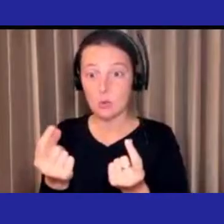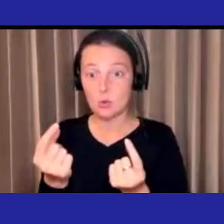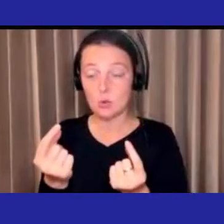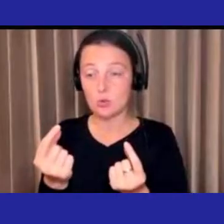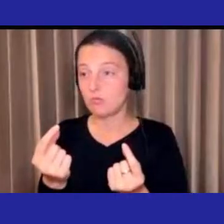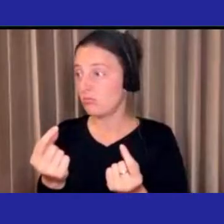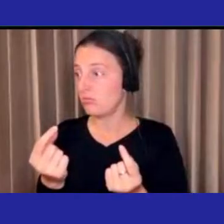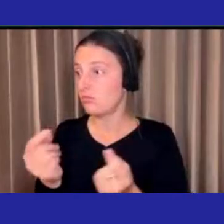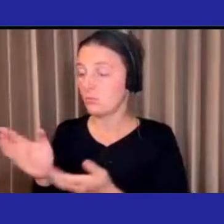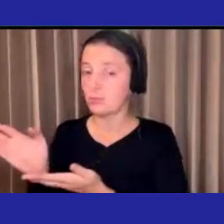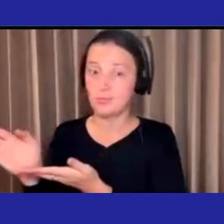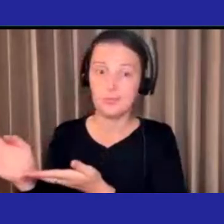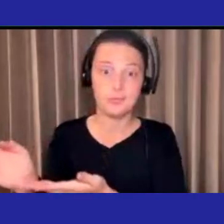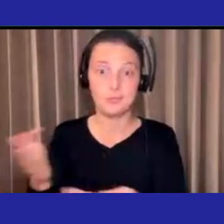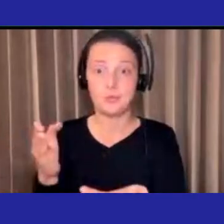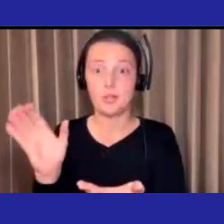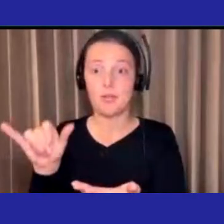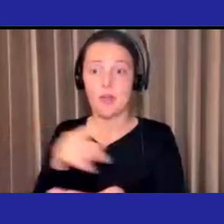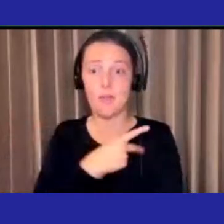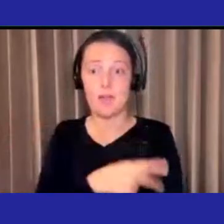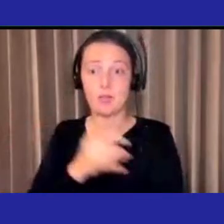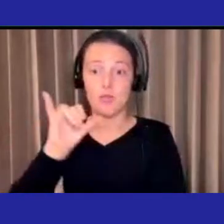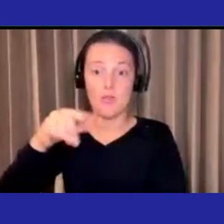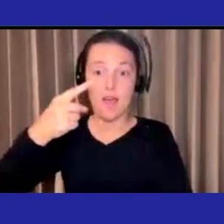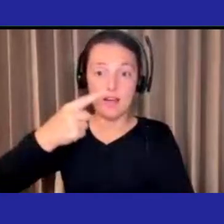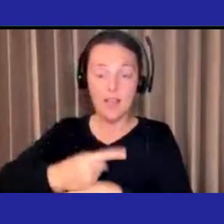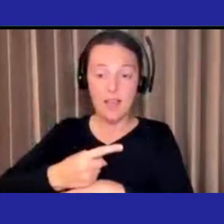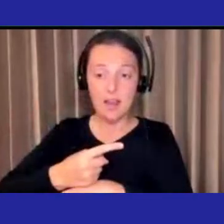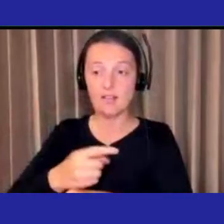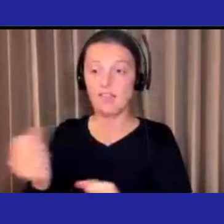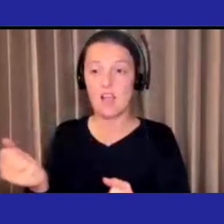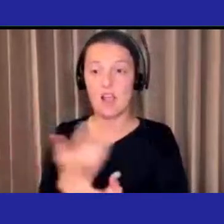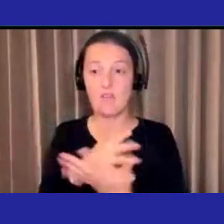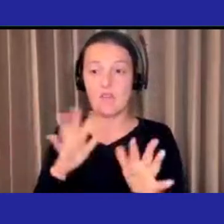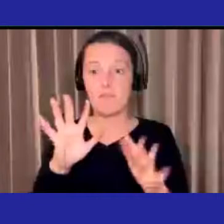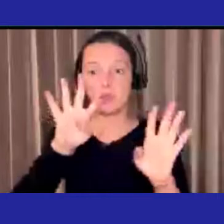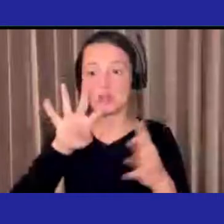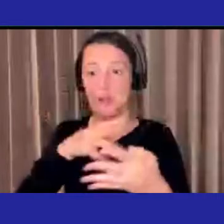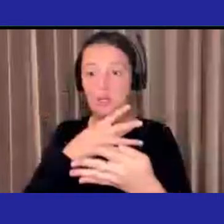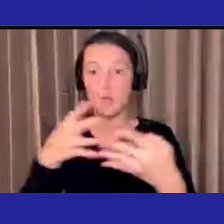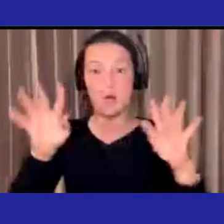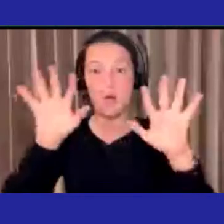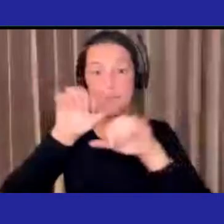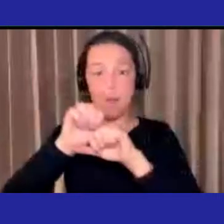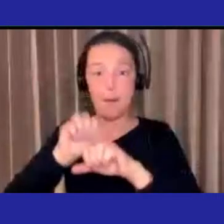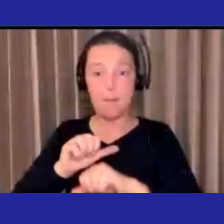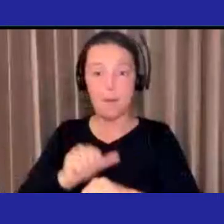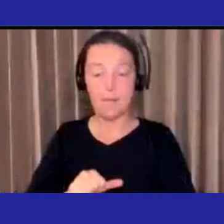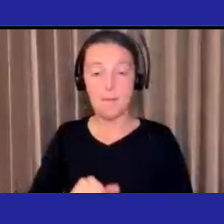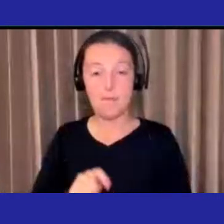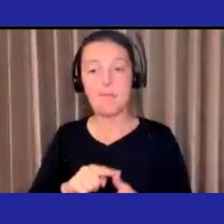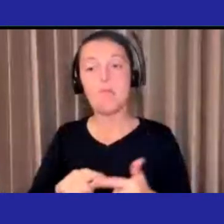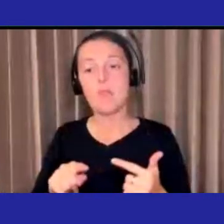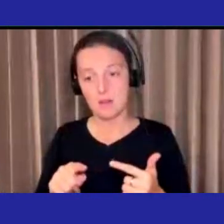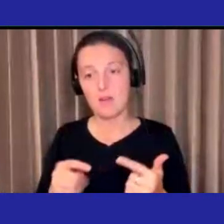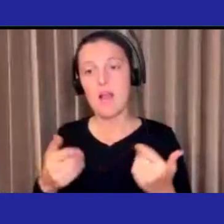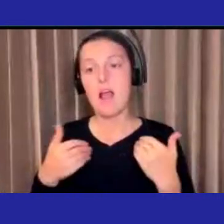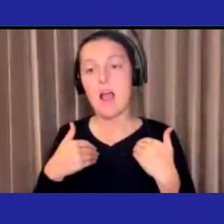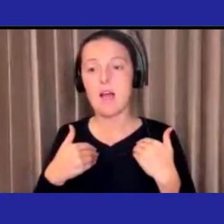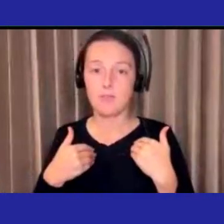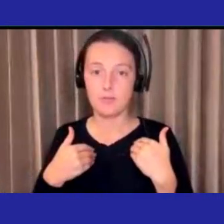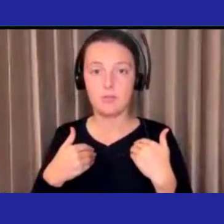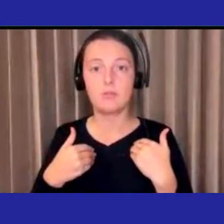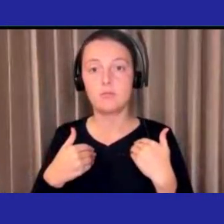then everything is scheduled, and then you essentially have a prototype, right? Each day, we have this